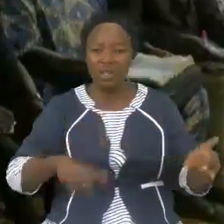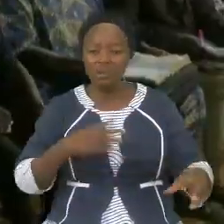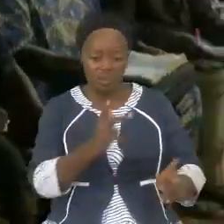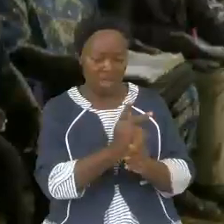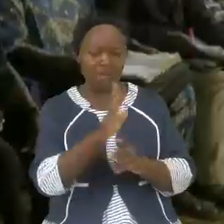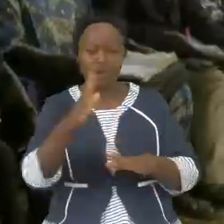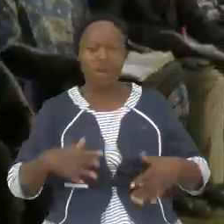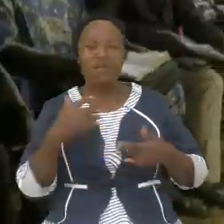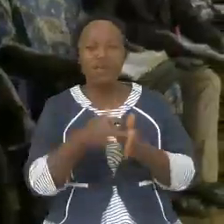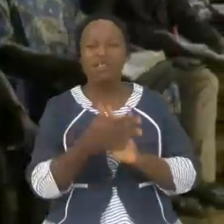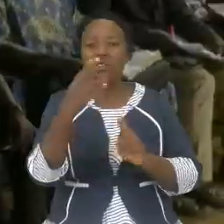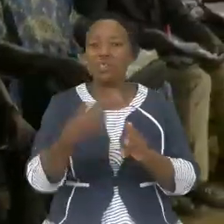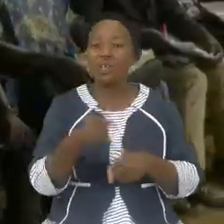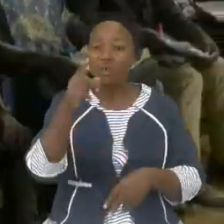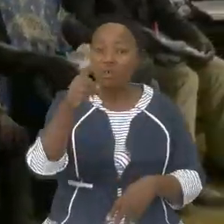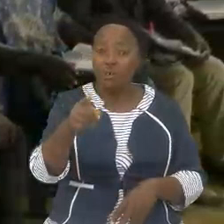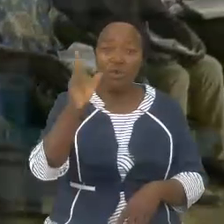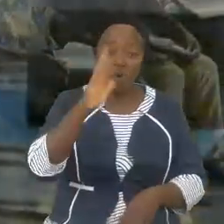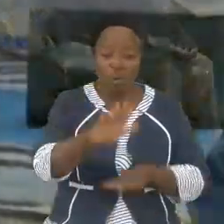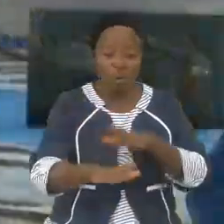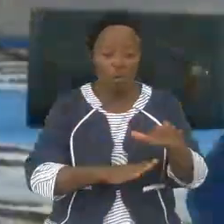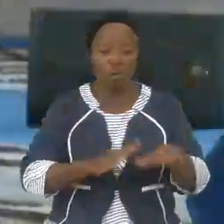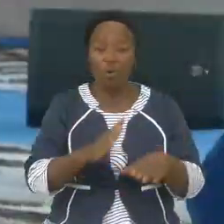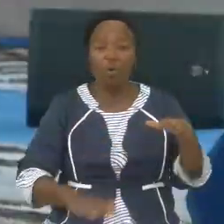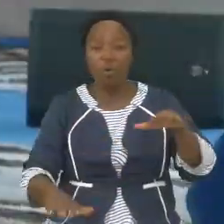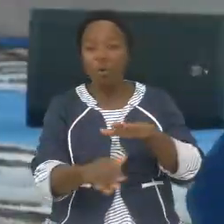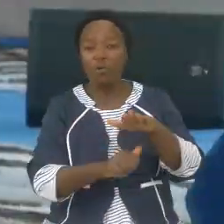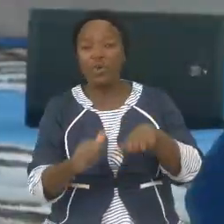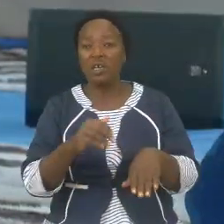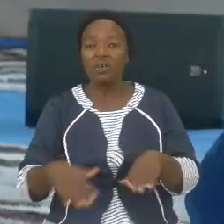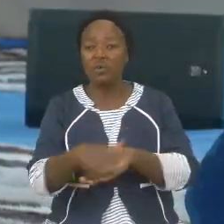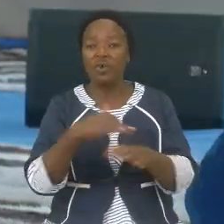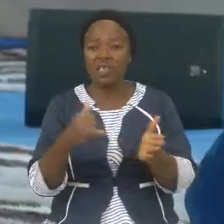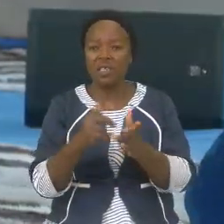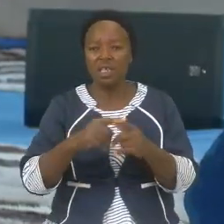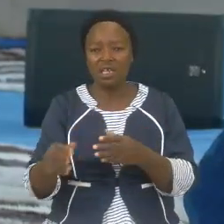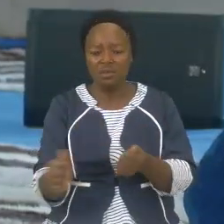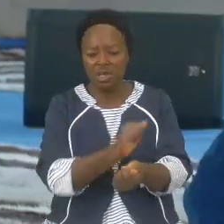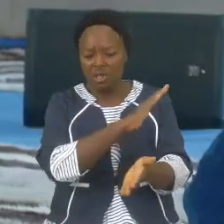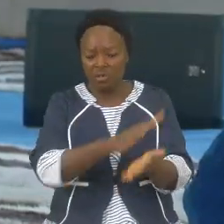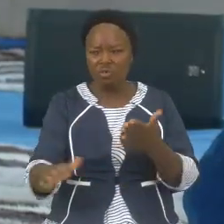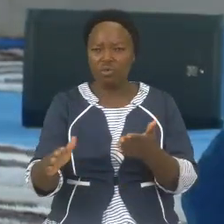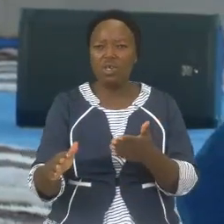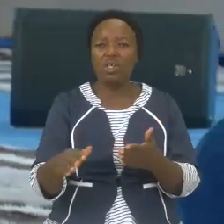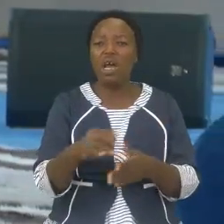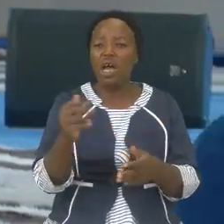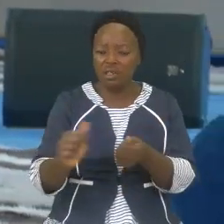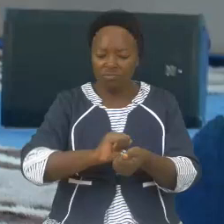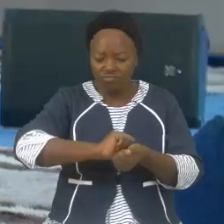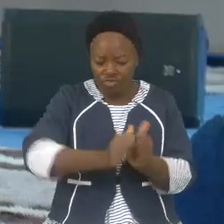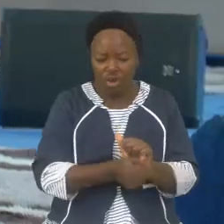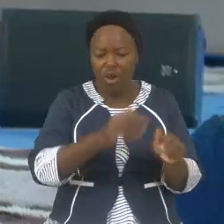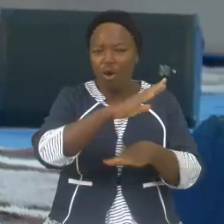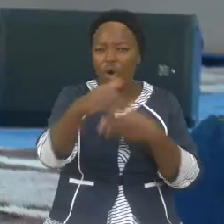life. He will watch over you. He will thrash. He will destroy. He will get rid of every kind